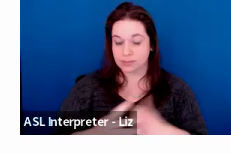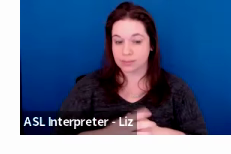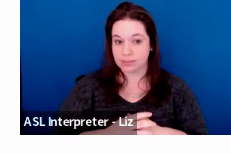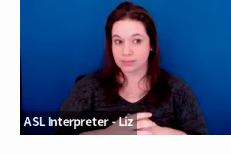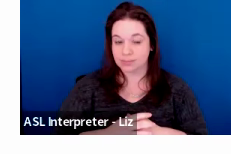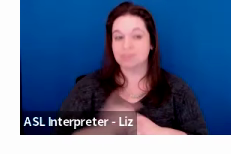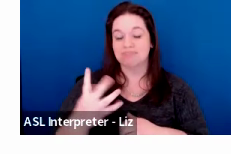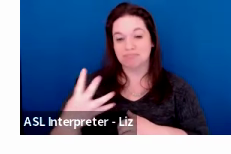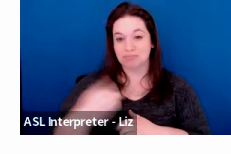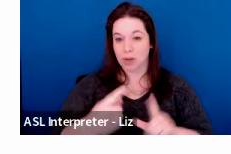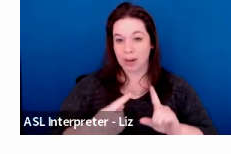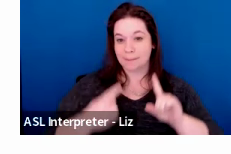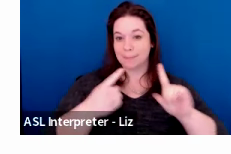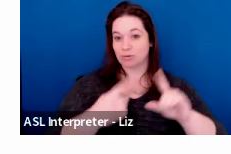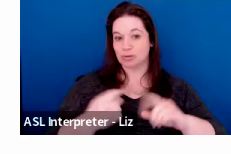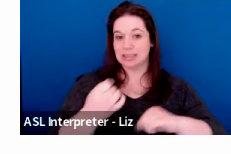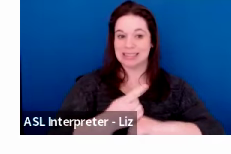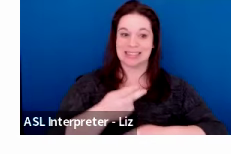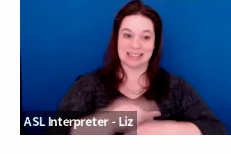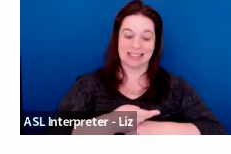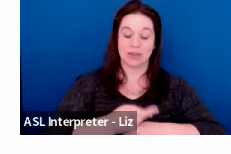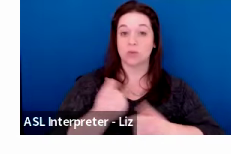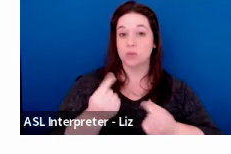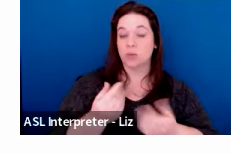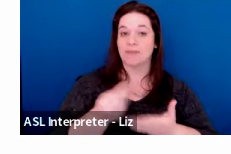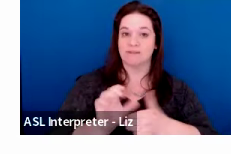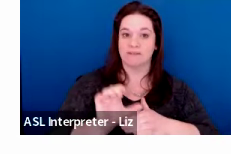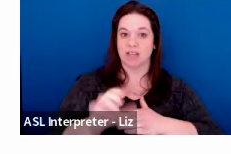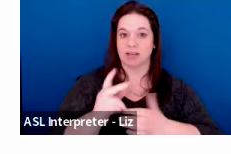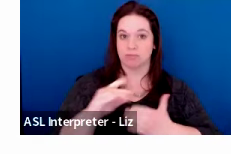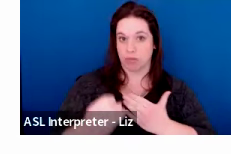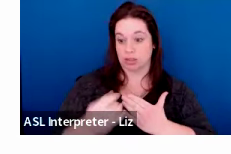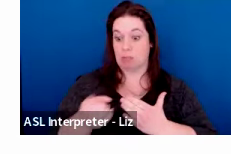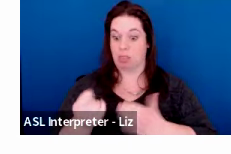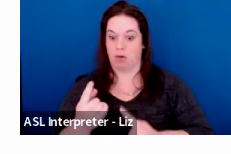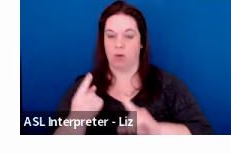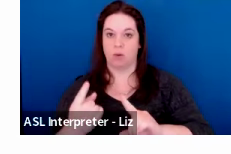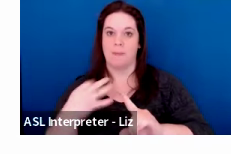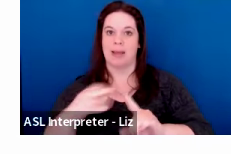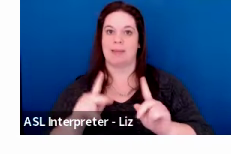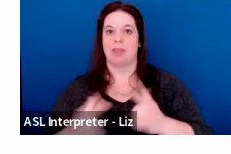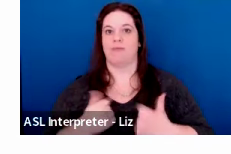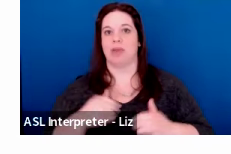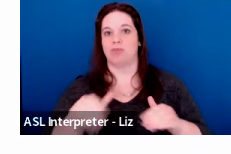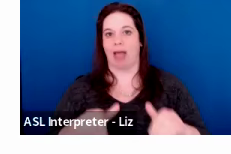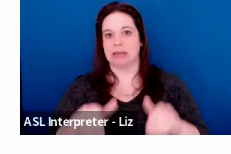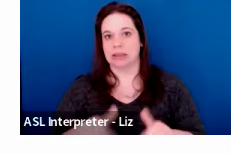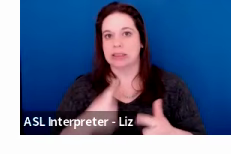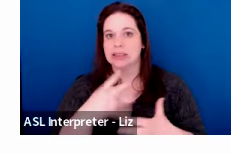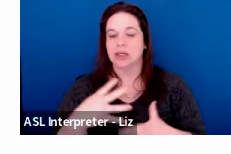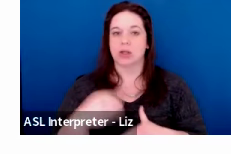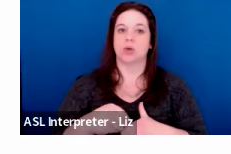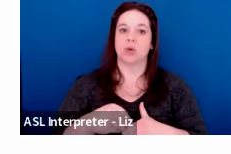is part of the mission of today's care by funding projects whose goal is to benefit people living with paralysis. This